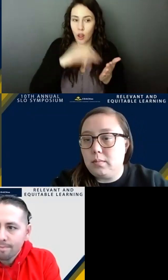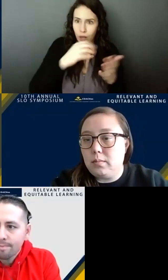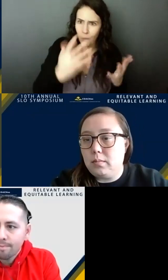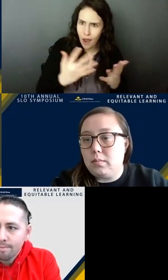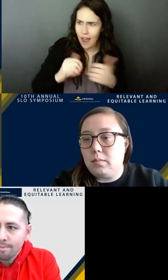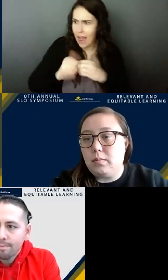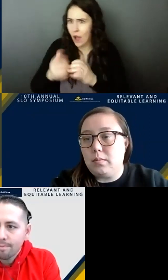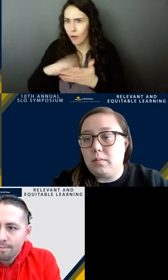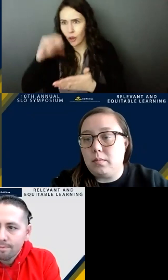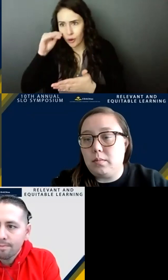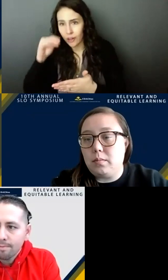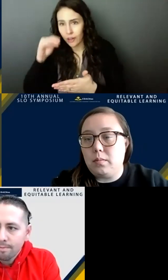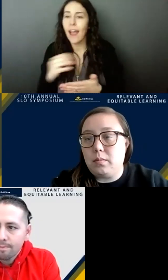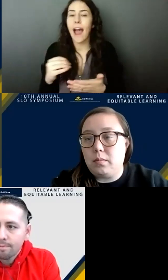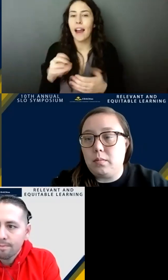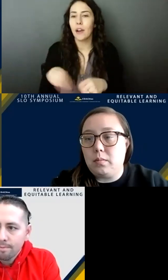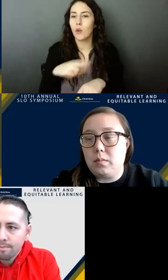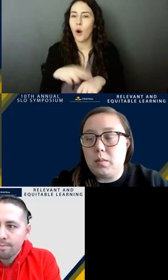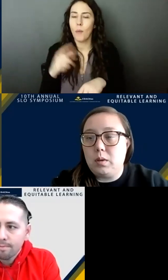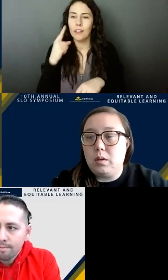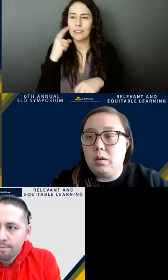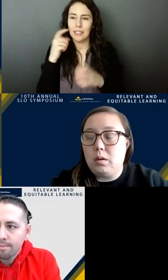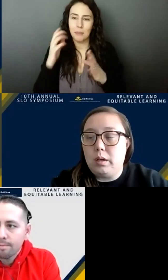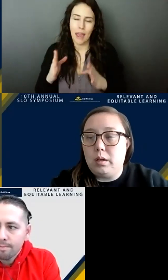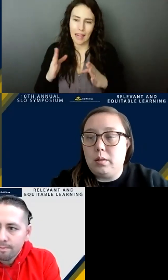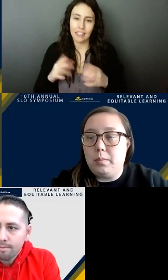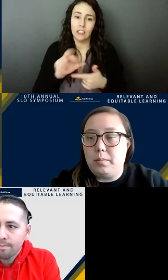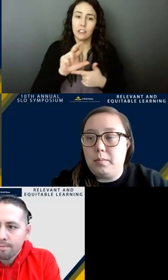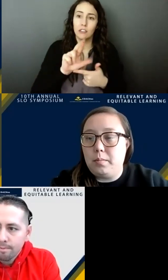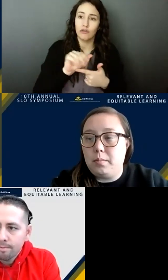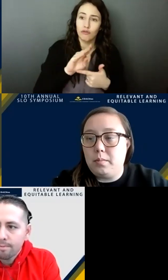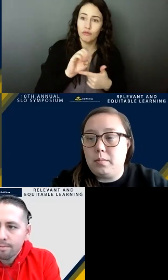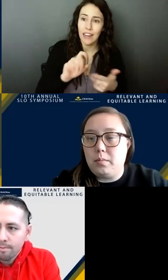course, we have the usual suspects in terms of race, ethnicity, gender,